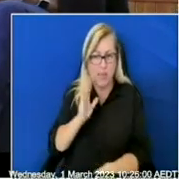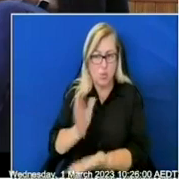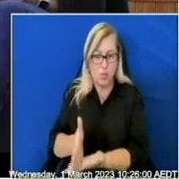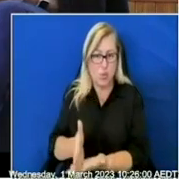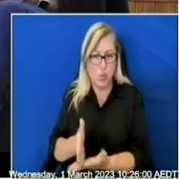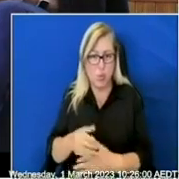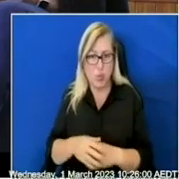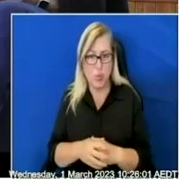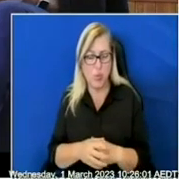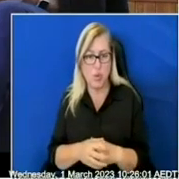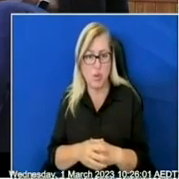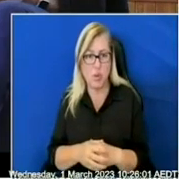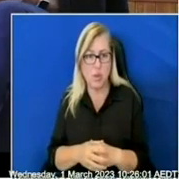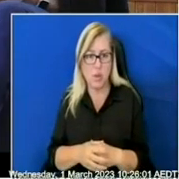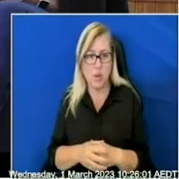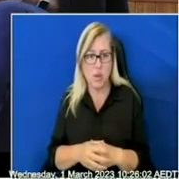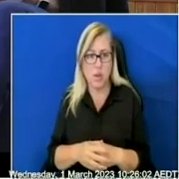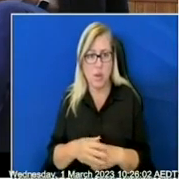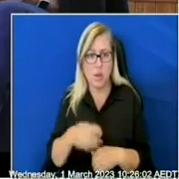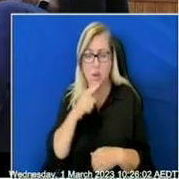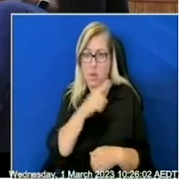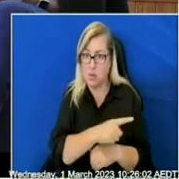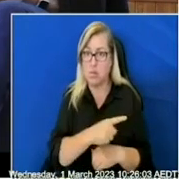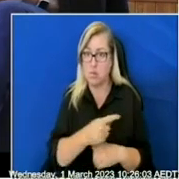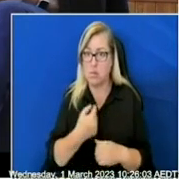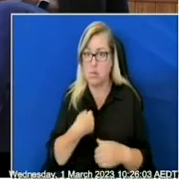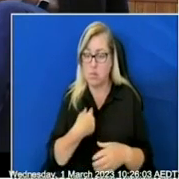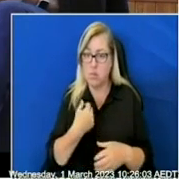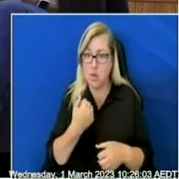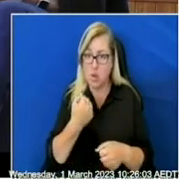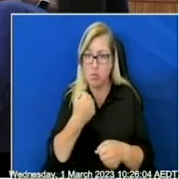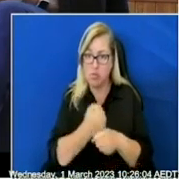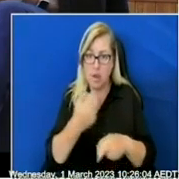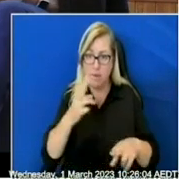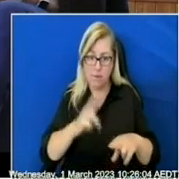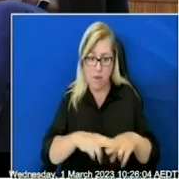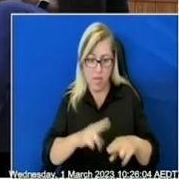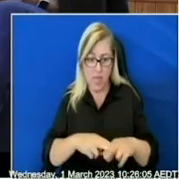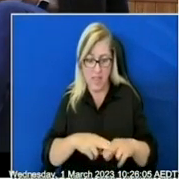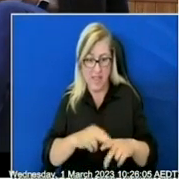our grandfather, or that was his sister. And her husband